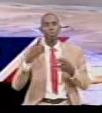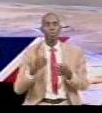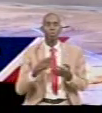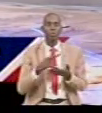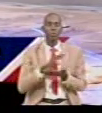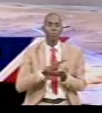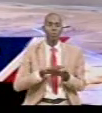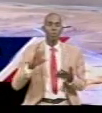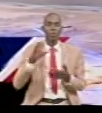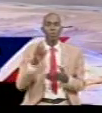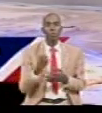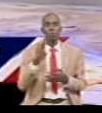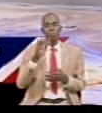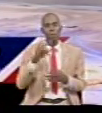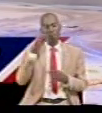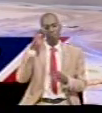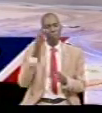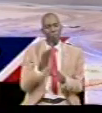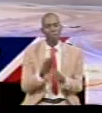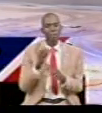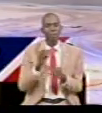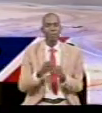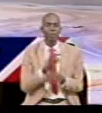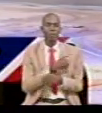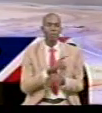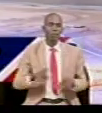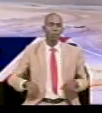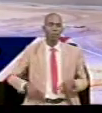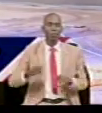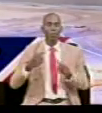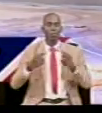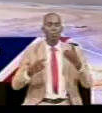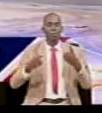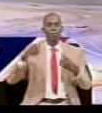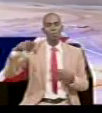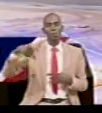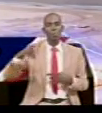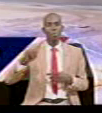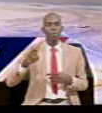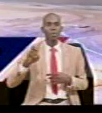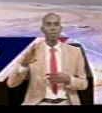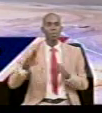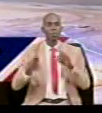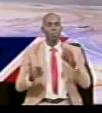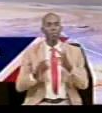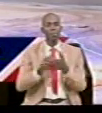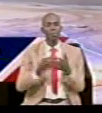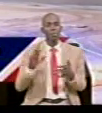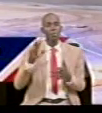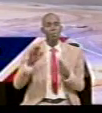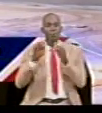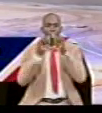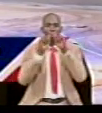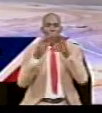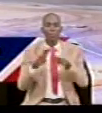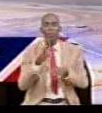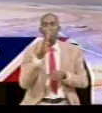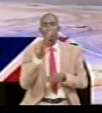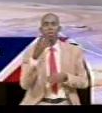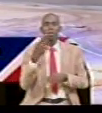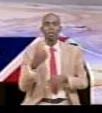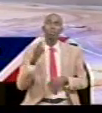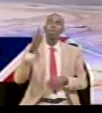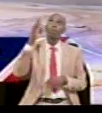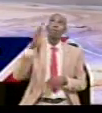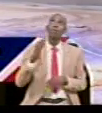by faith in the Lord. 1 Peter chapter 1, verse 3, blessed be the God